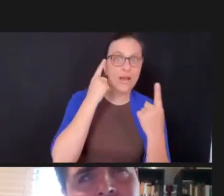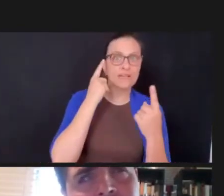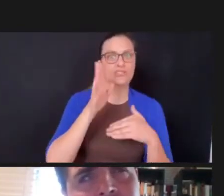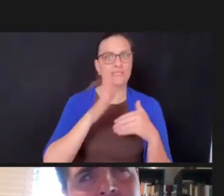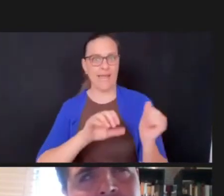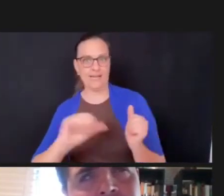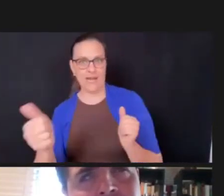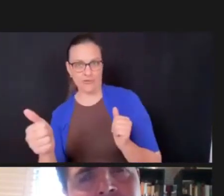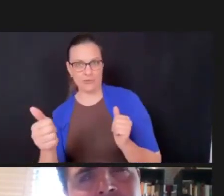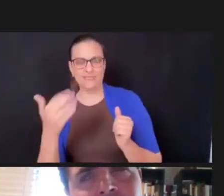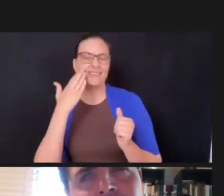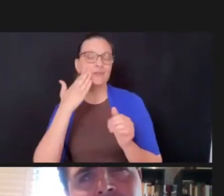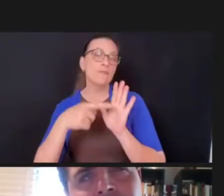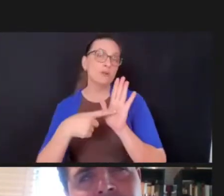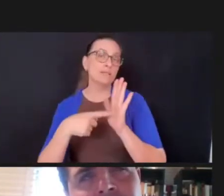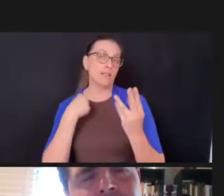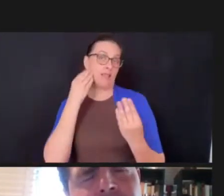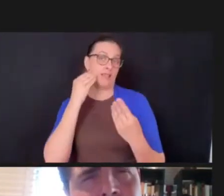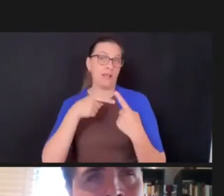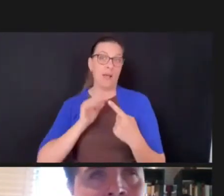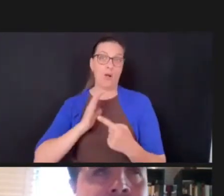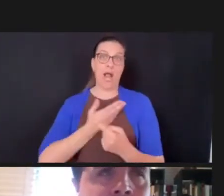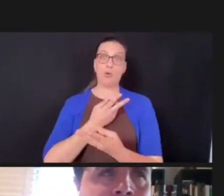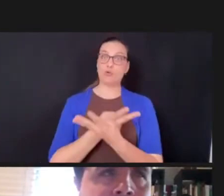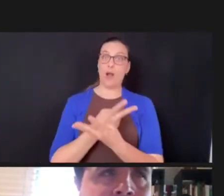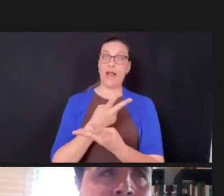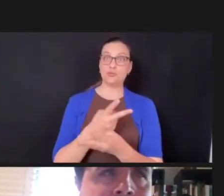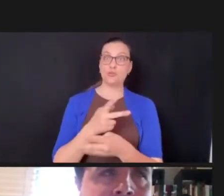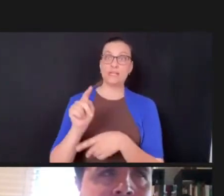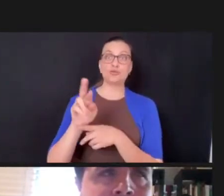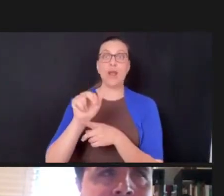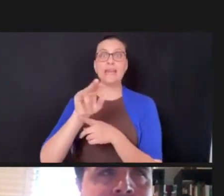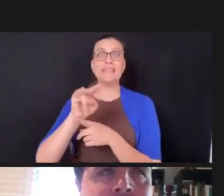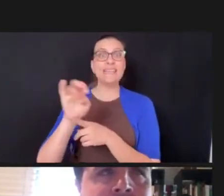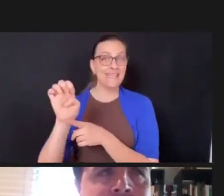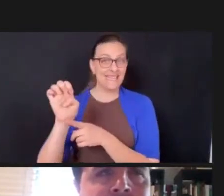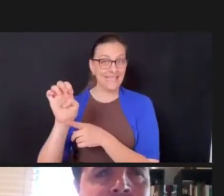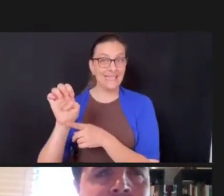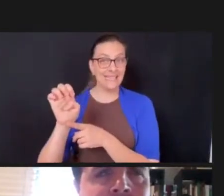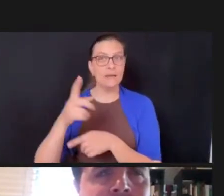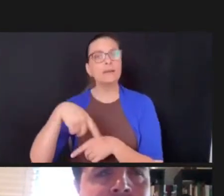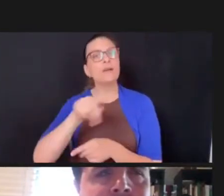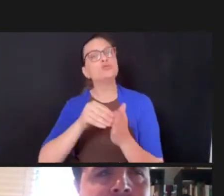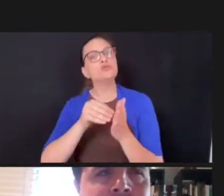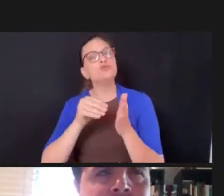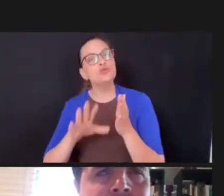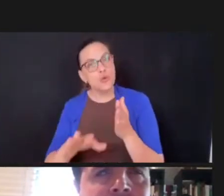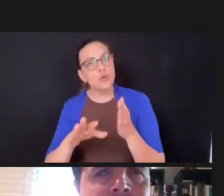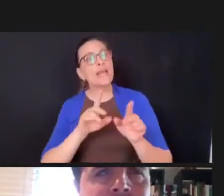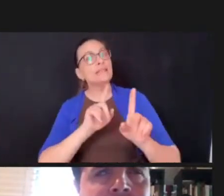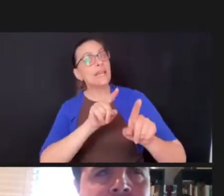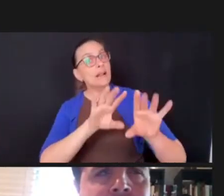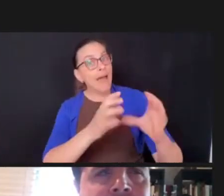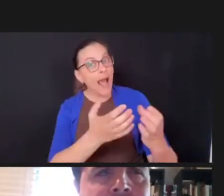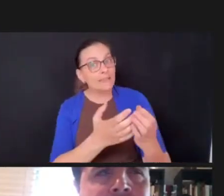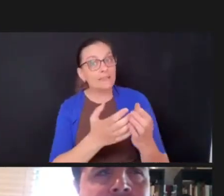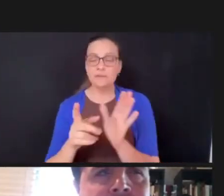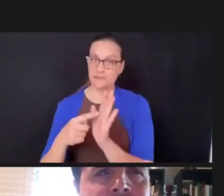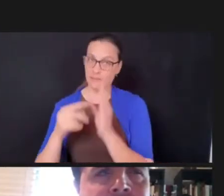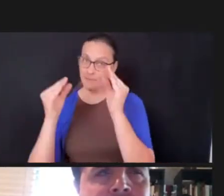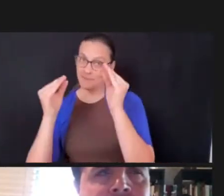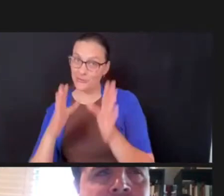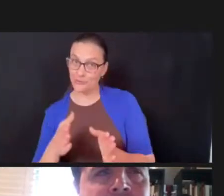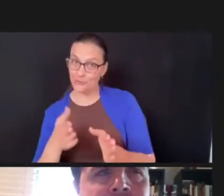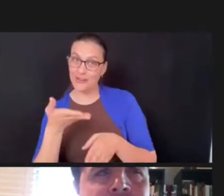think, for instance, about our graduate trainees, who are students in classes. They are sometimes instructors of classes. They